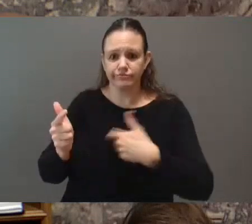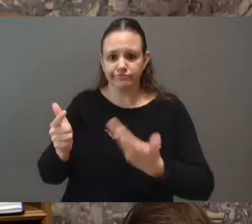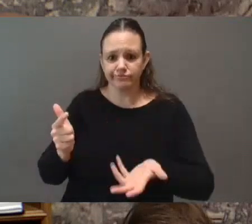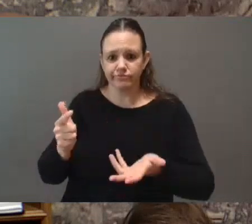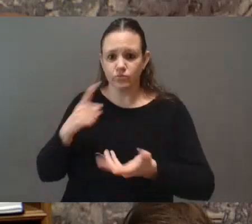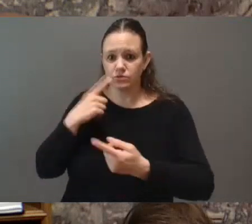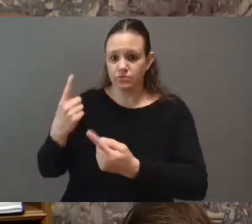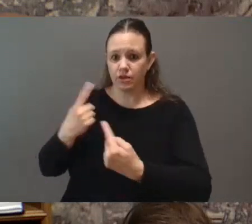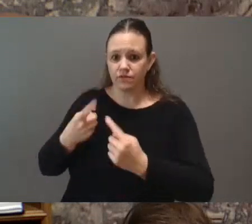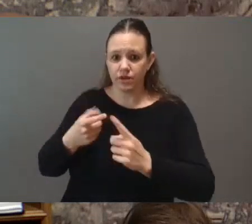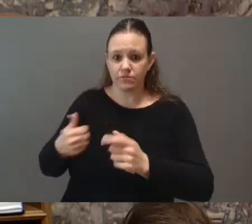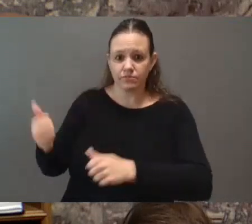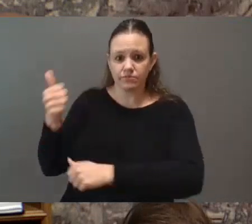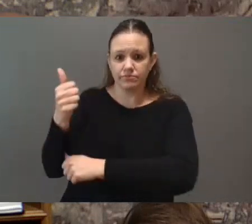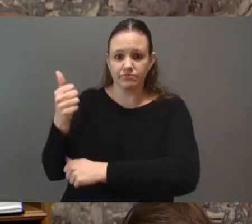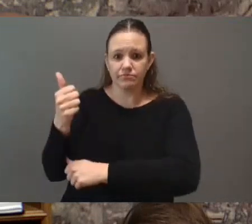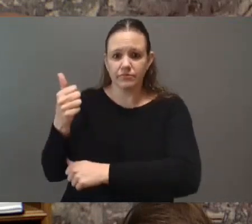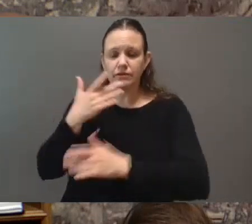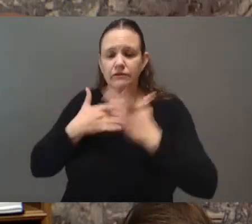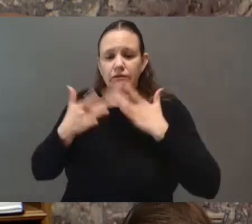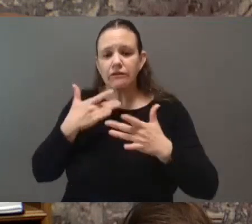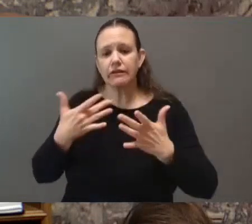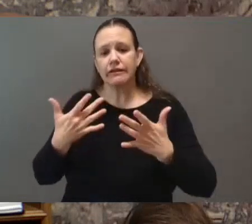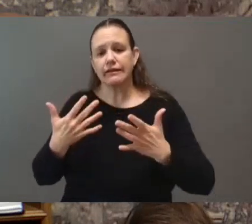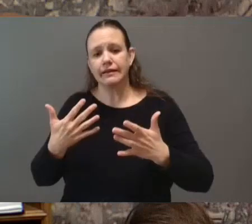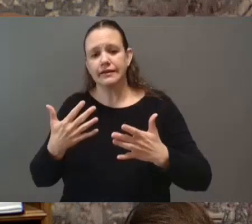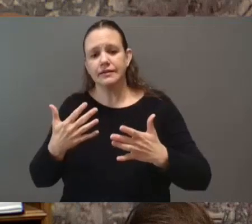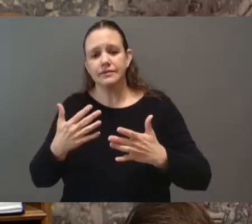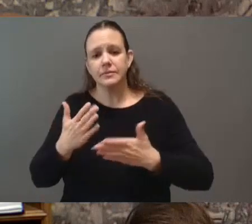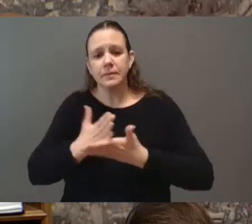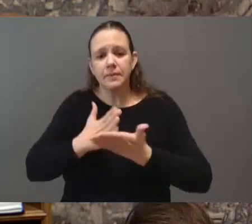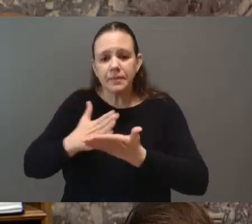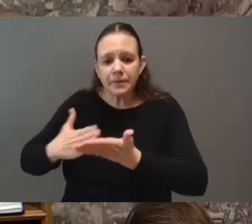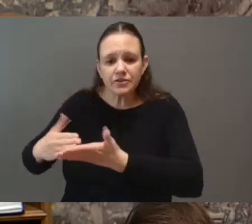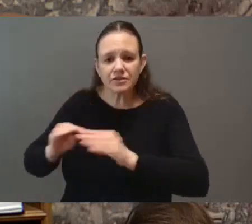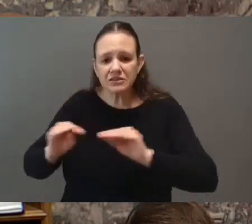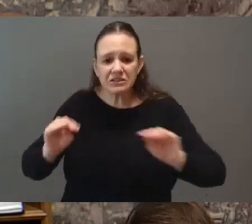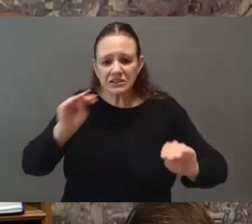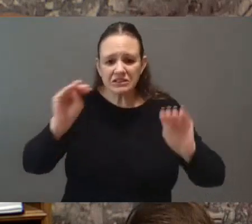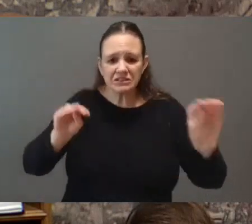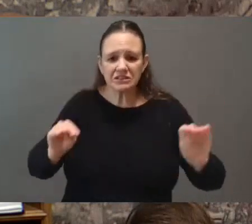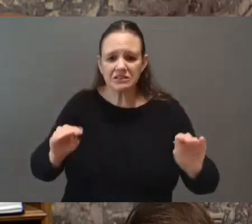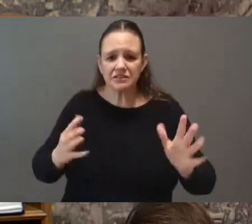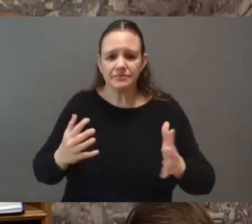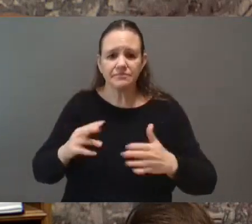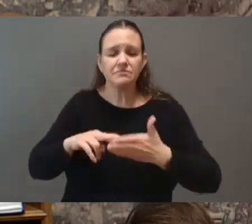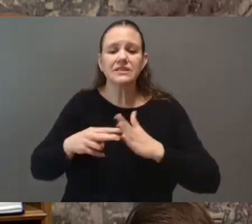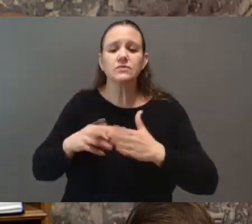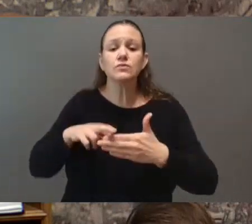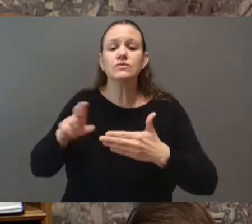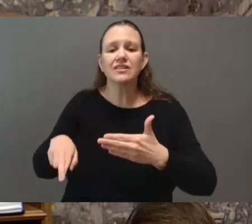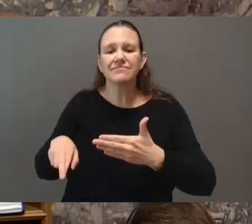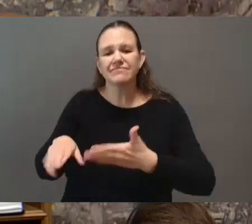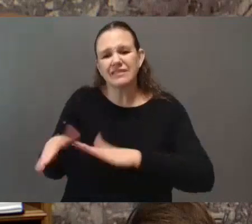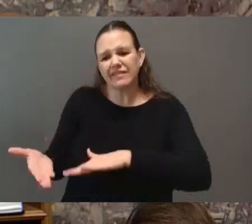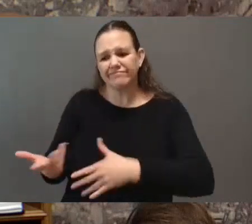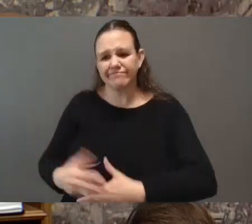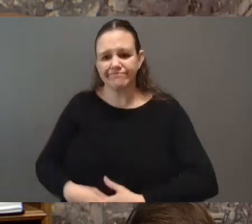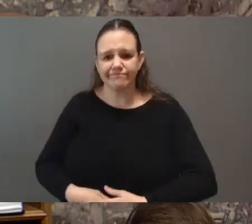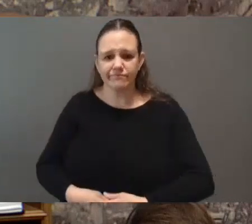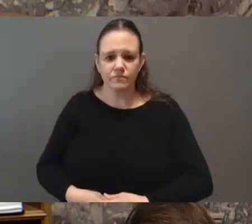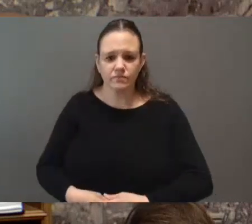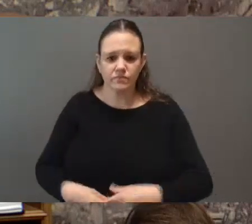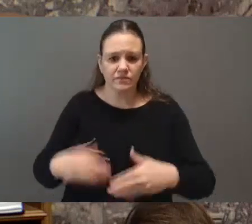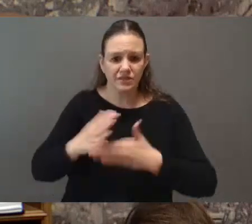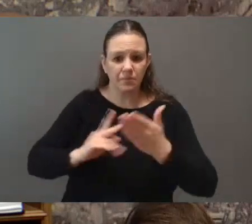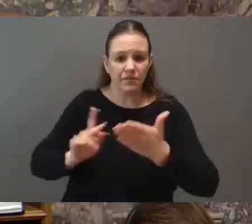half measures, and fatal inconsistencies. Some campuses have accessible naloxone, while